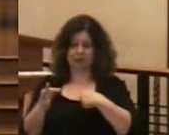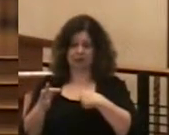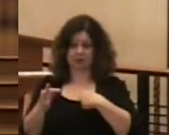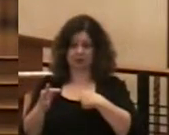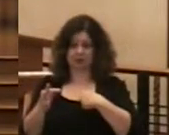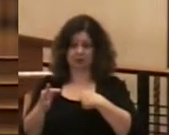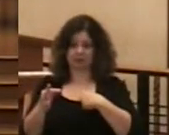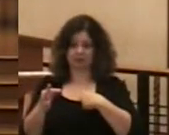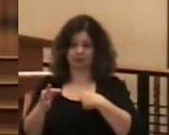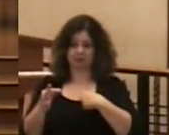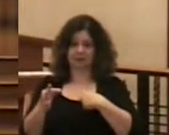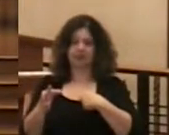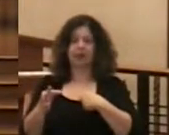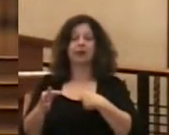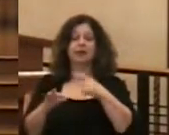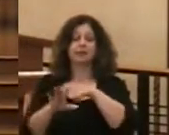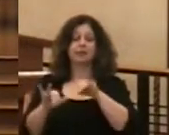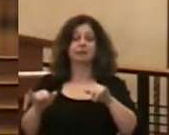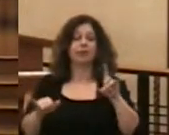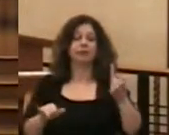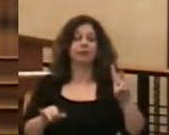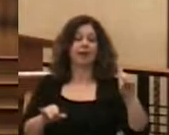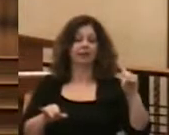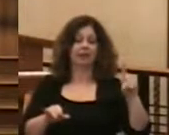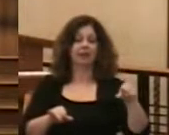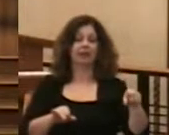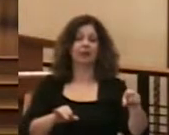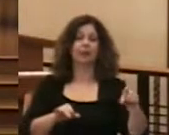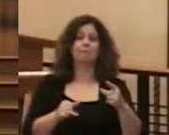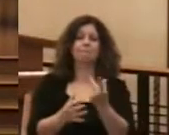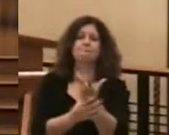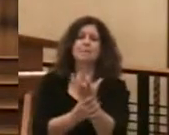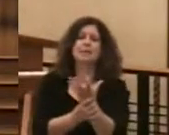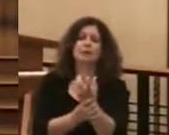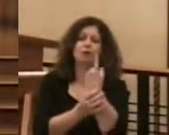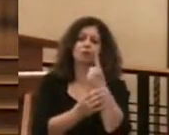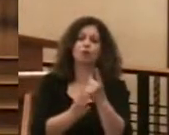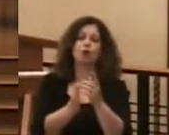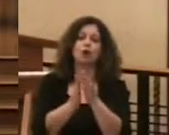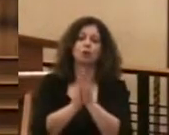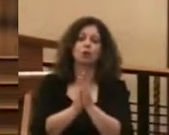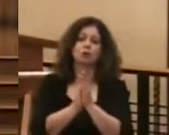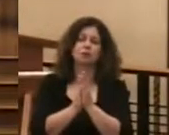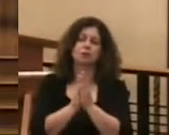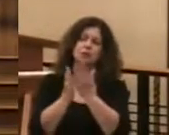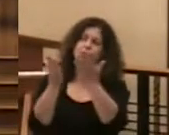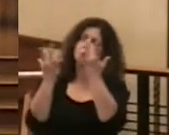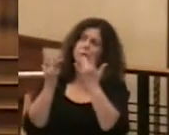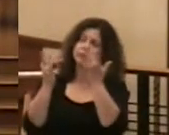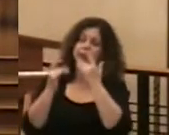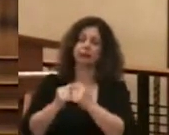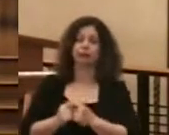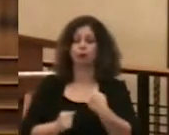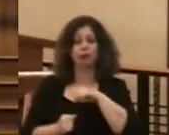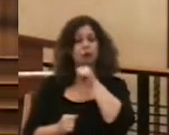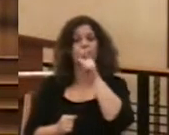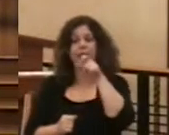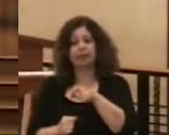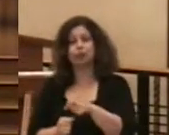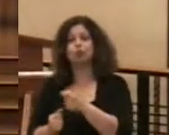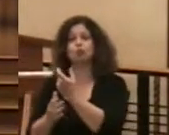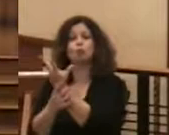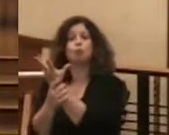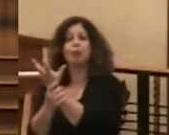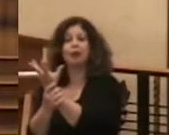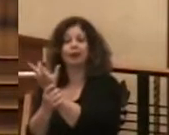While David was pleading for mercy, we need not plead, for we know that Jesus came